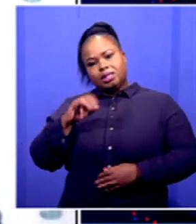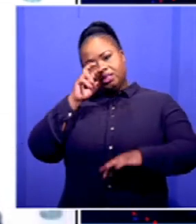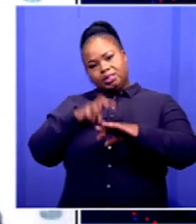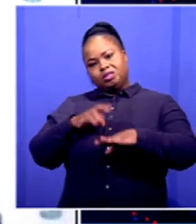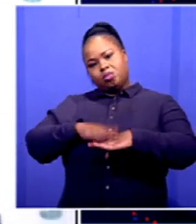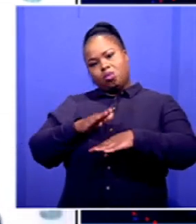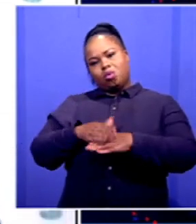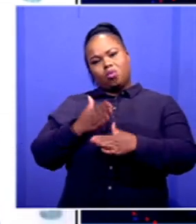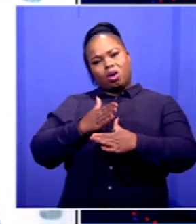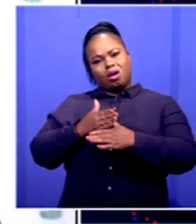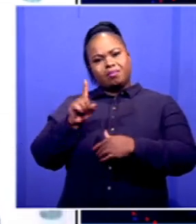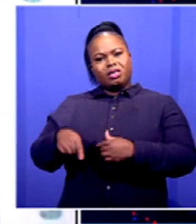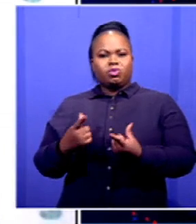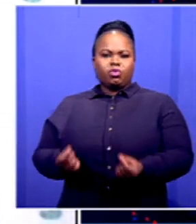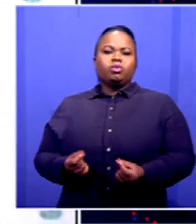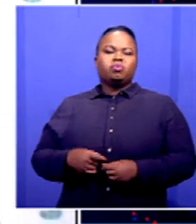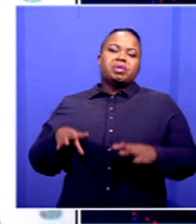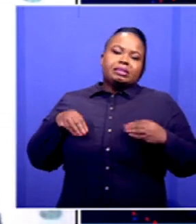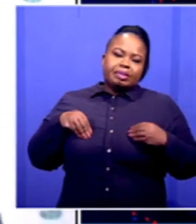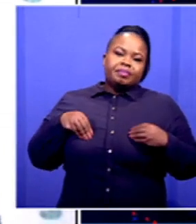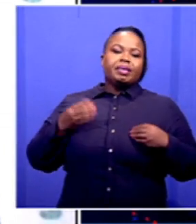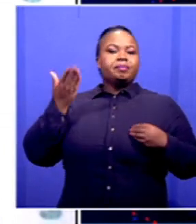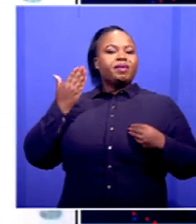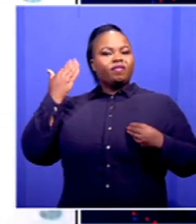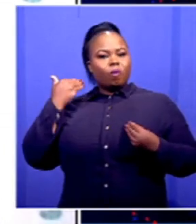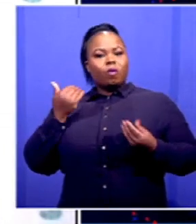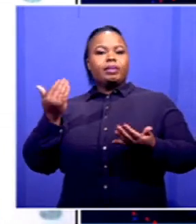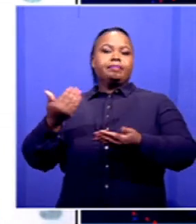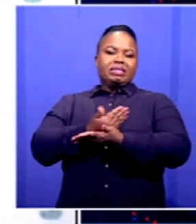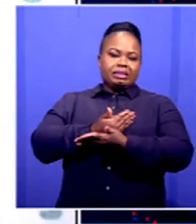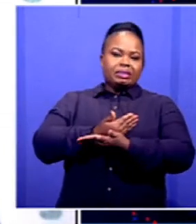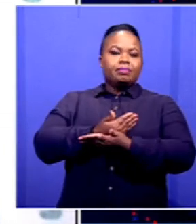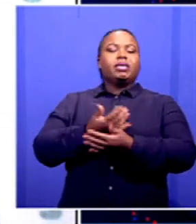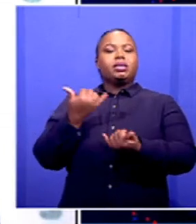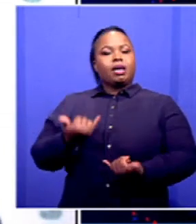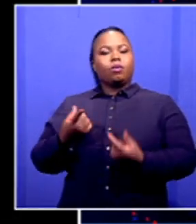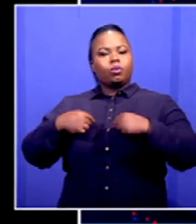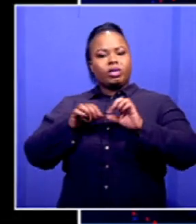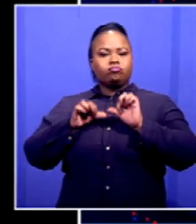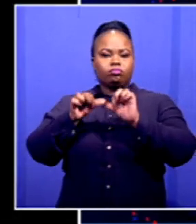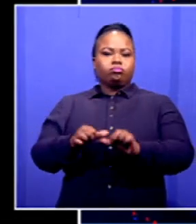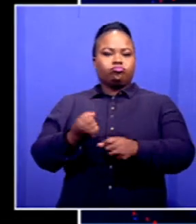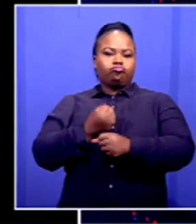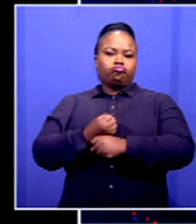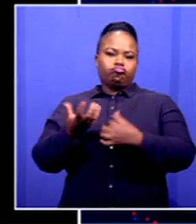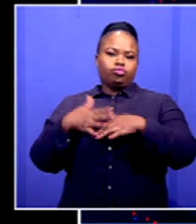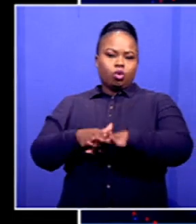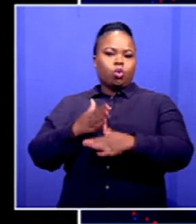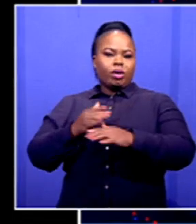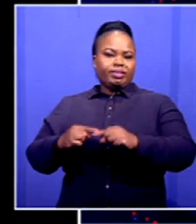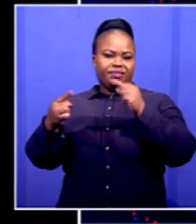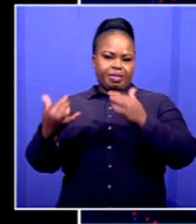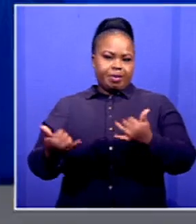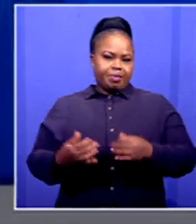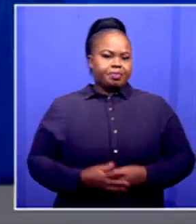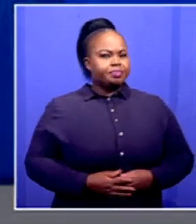done. We accept the weaknesses before we want to actually start where we left and actually work differently this time.